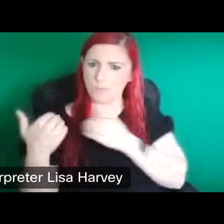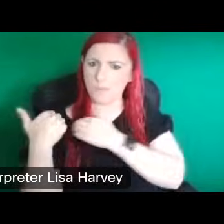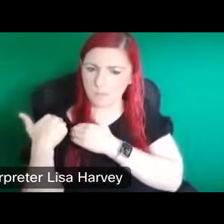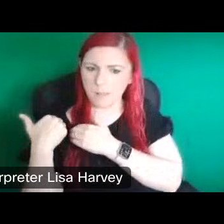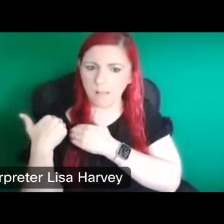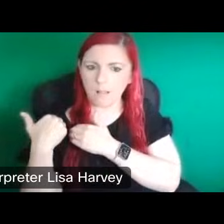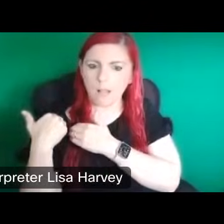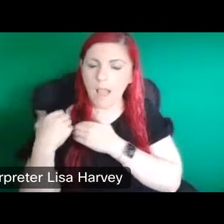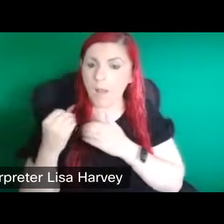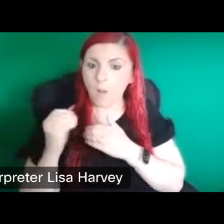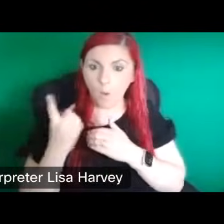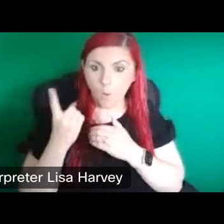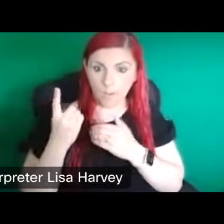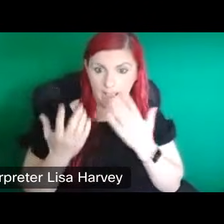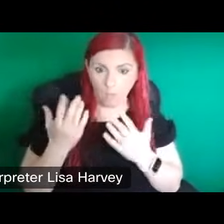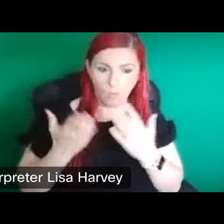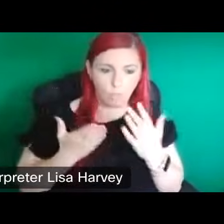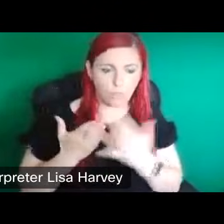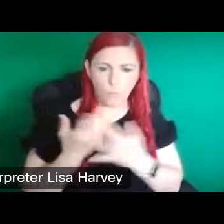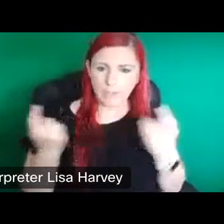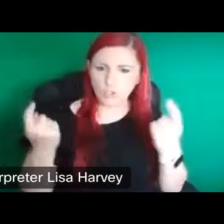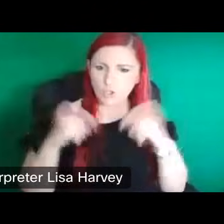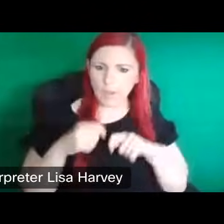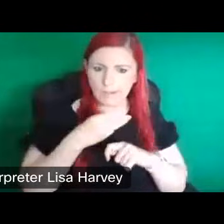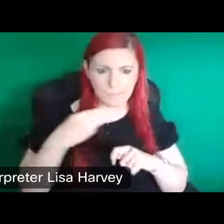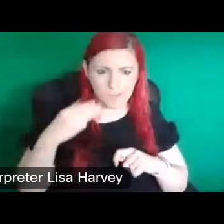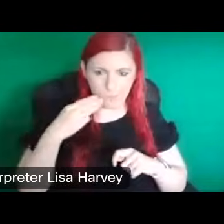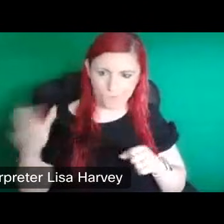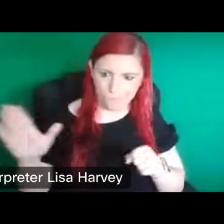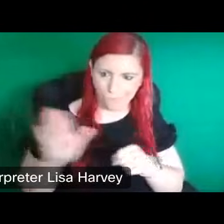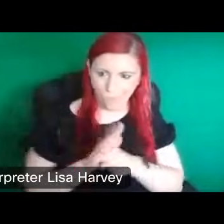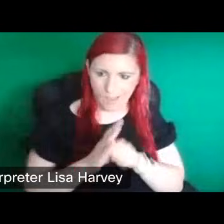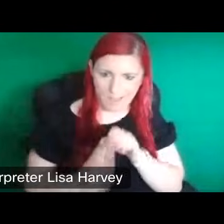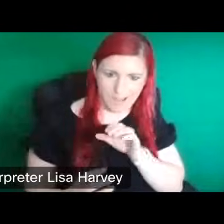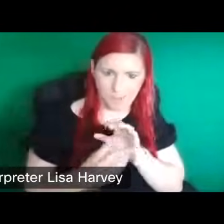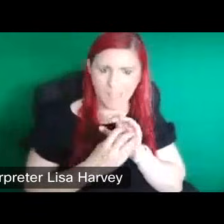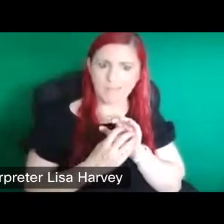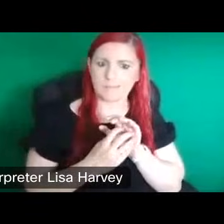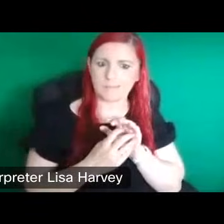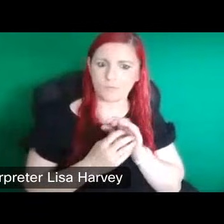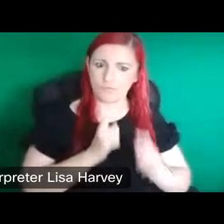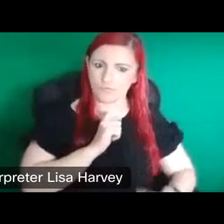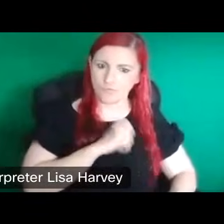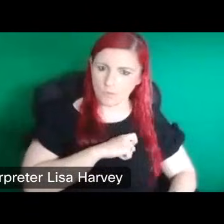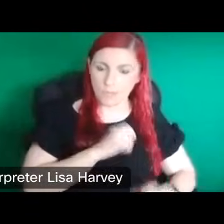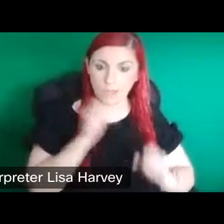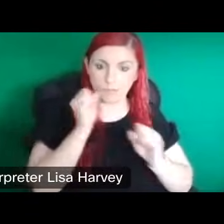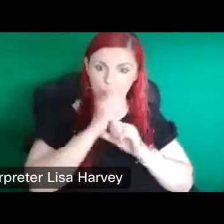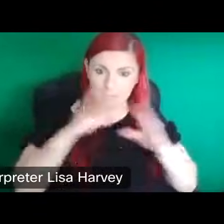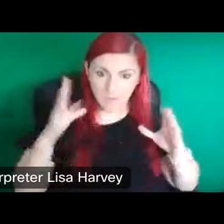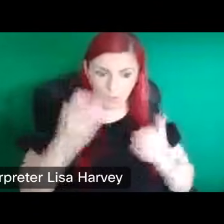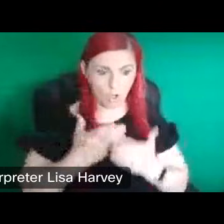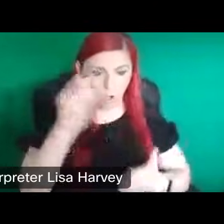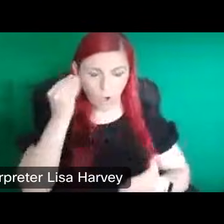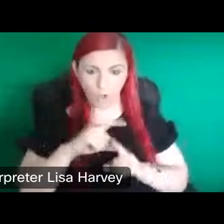only through a shared commitment that we can truly embed a just, transparent and learning culture. So for the next couple